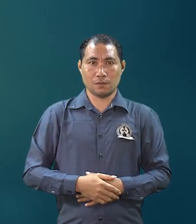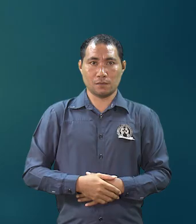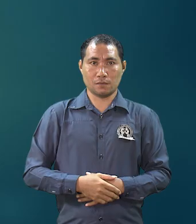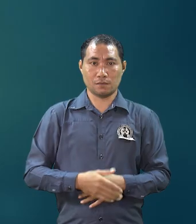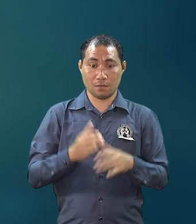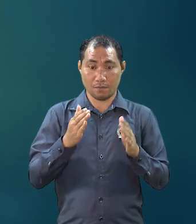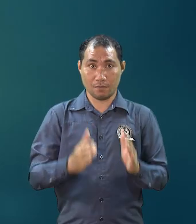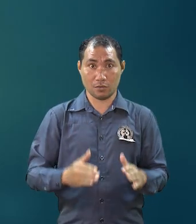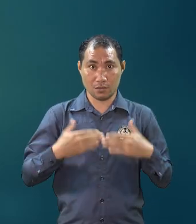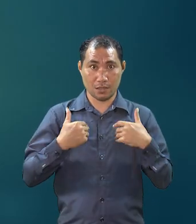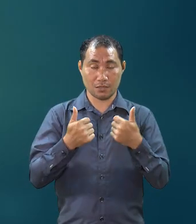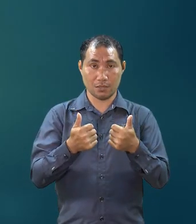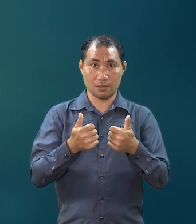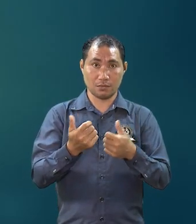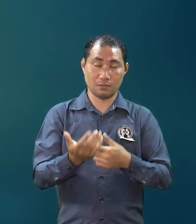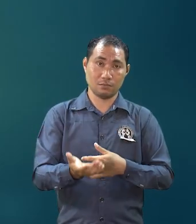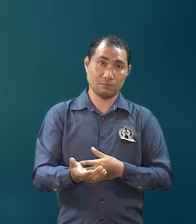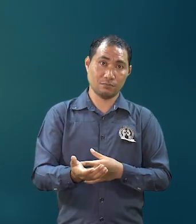Personal hygiene